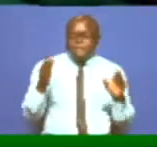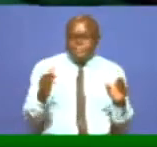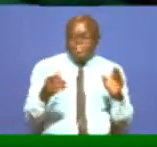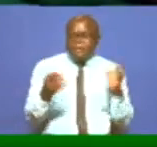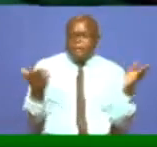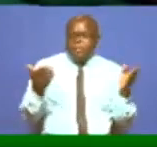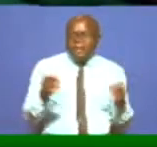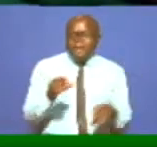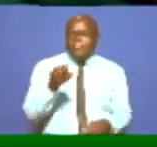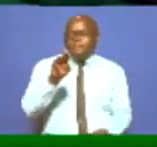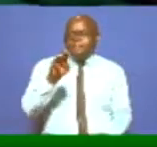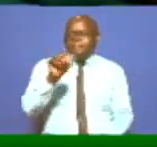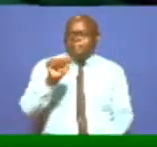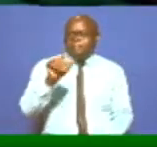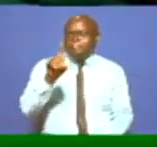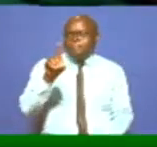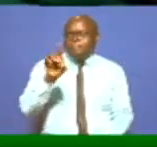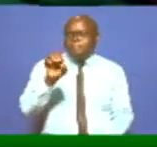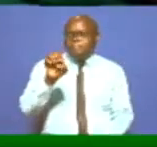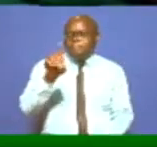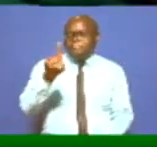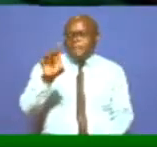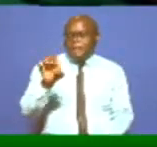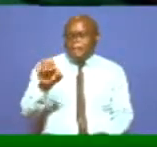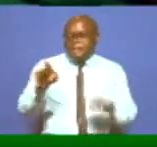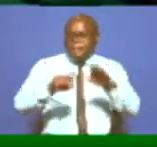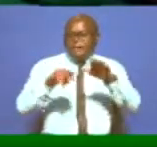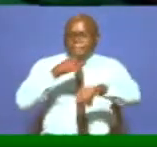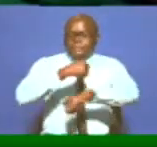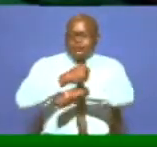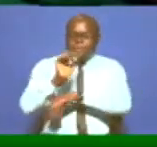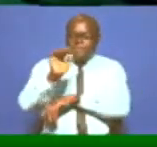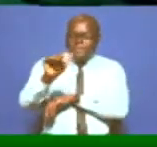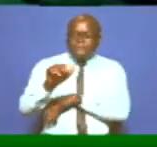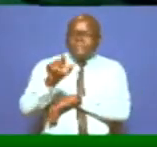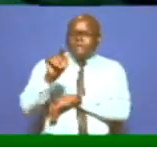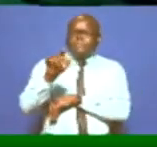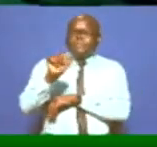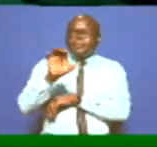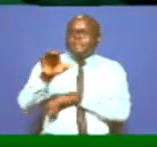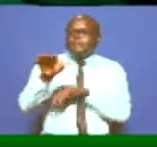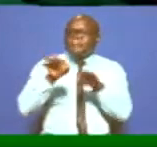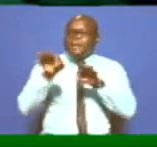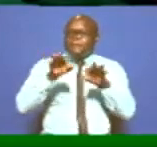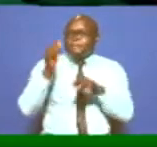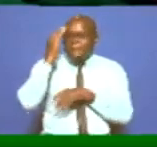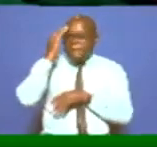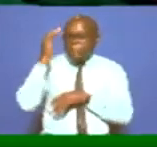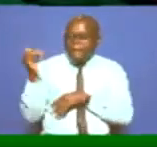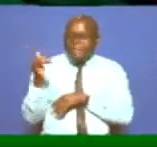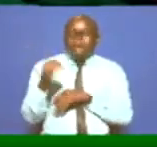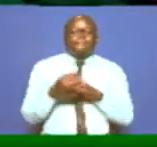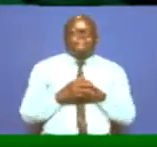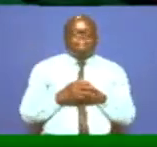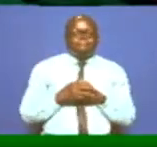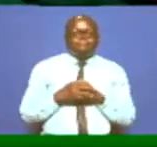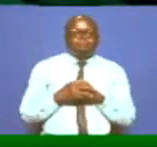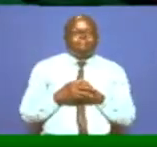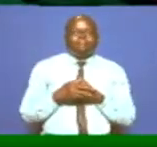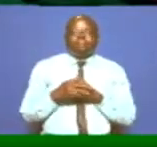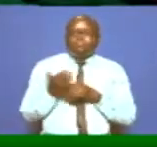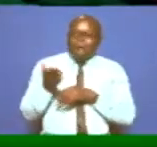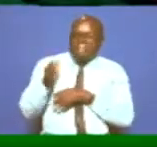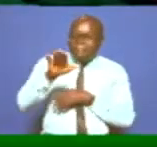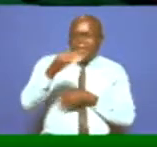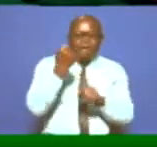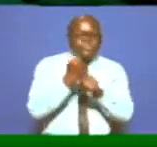School, we'll also be asking the TSC to explain why it is yes to reinstate Mr. Owino